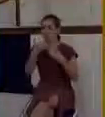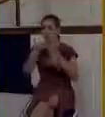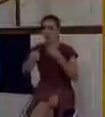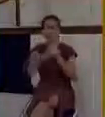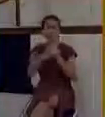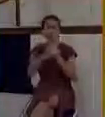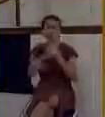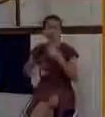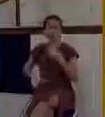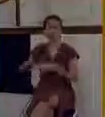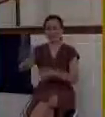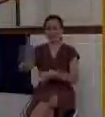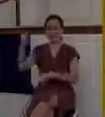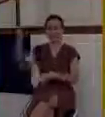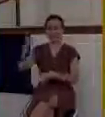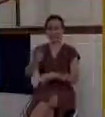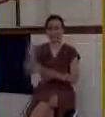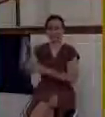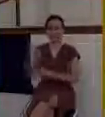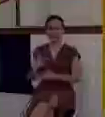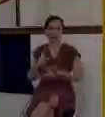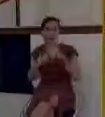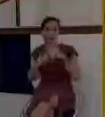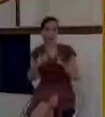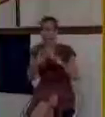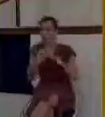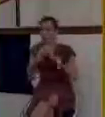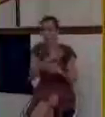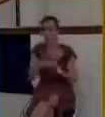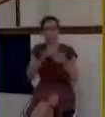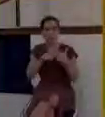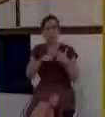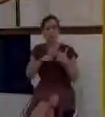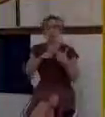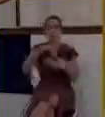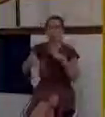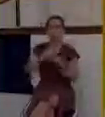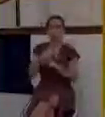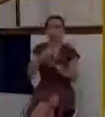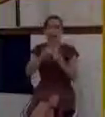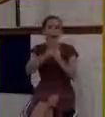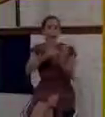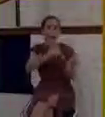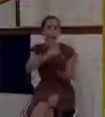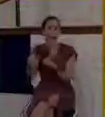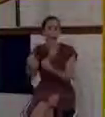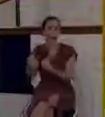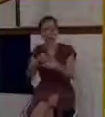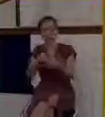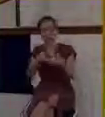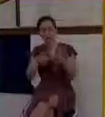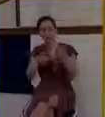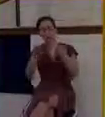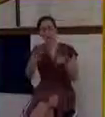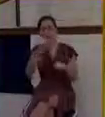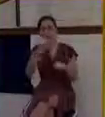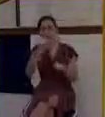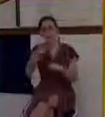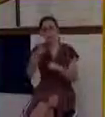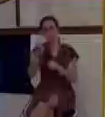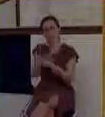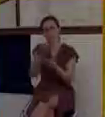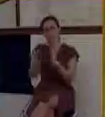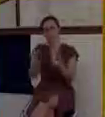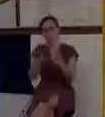still be saved. You can be wrong on the mode of baptism and still be saved. But if you're wrong on the resurrection, you can't be saved. That's one of